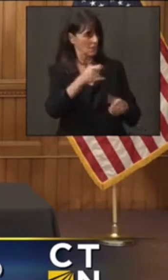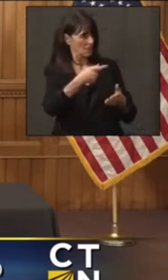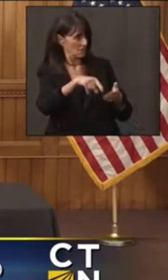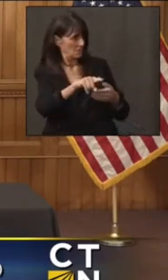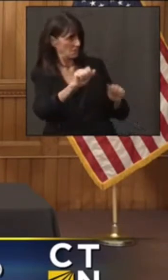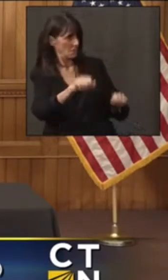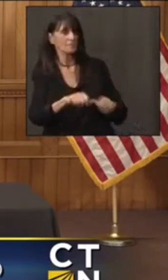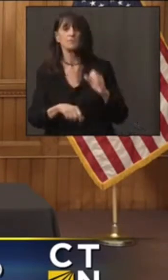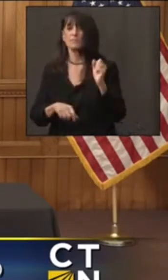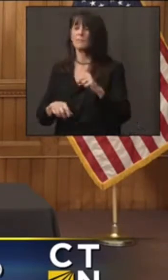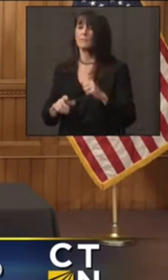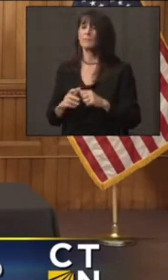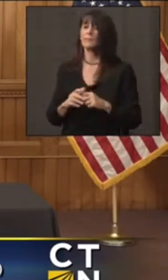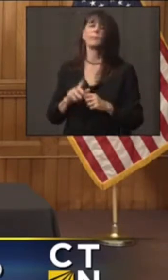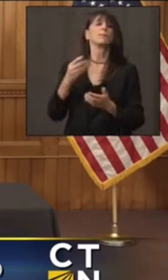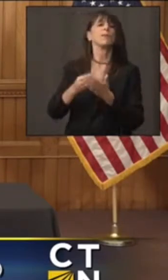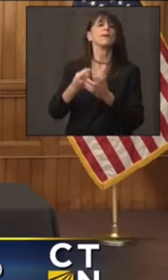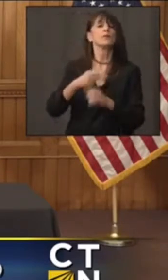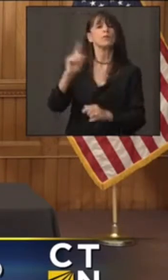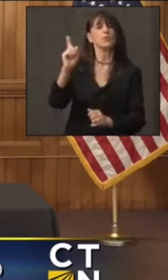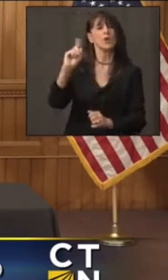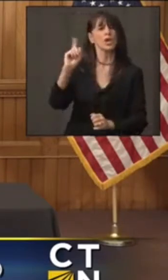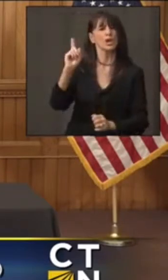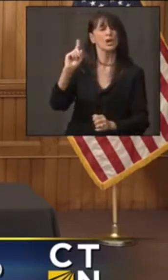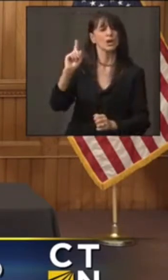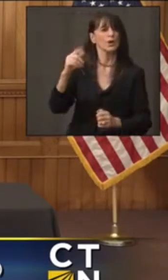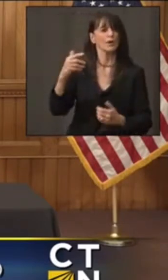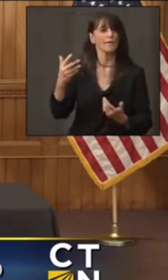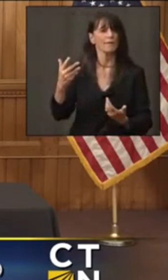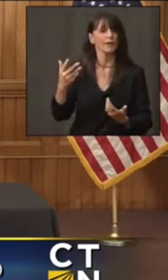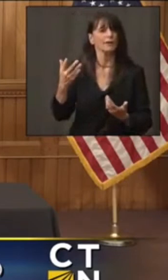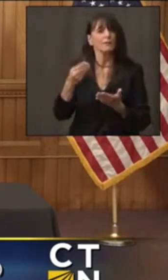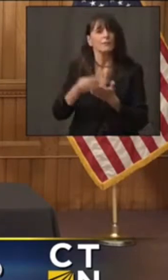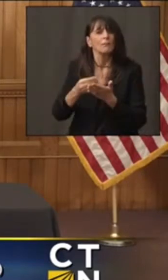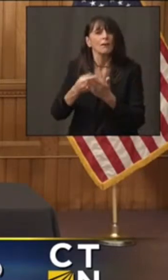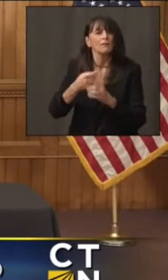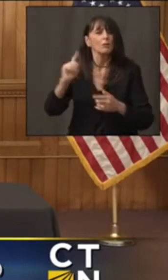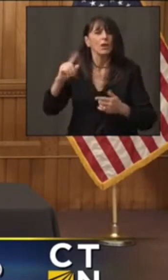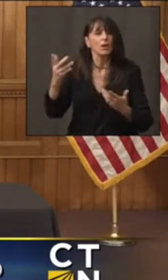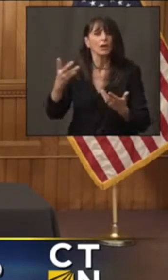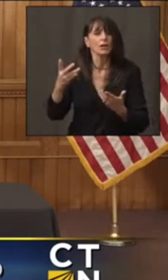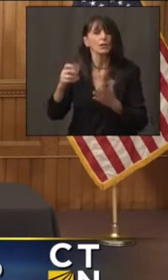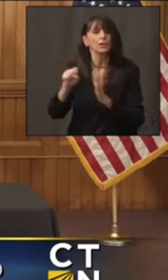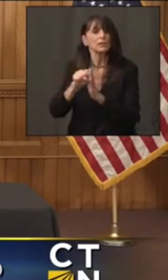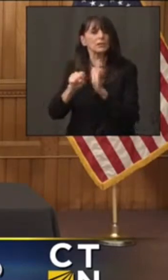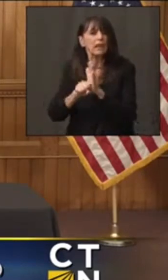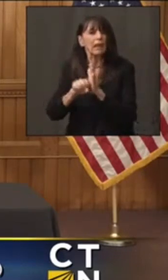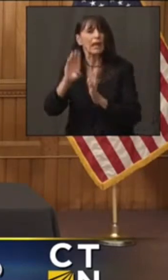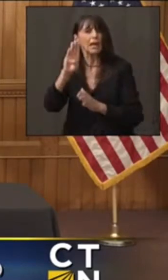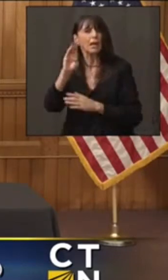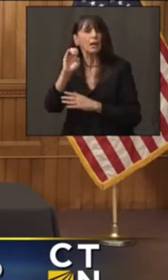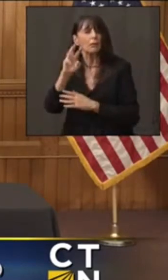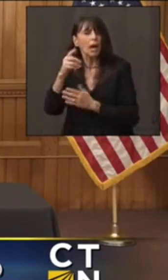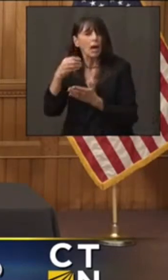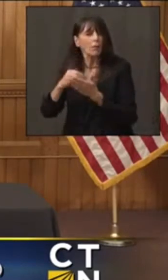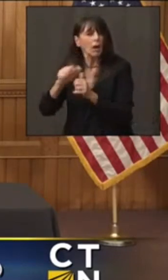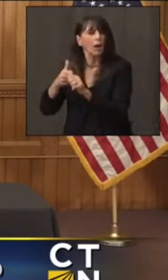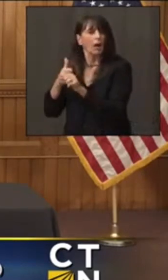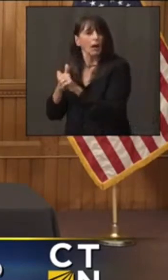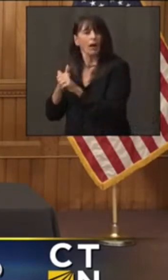the source of this funding, is it what is it? Is it state bond funding? Is it